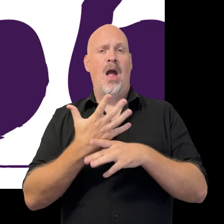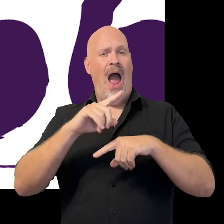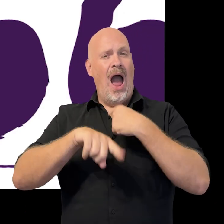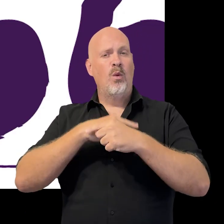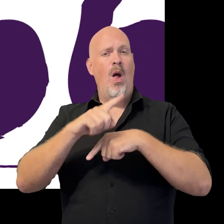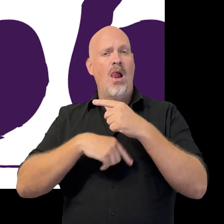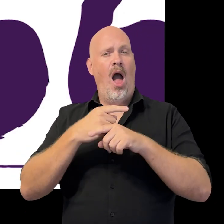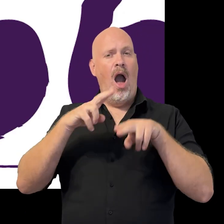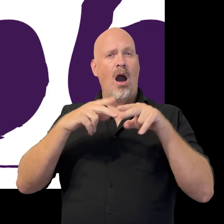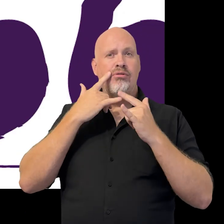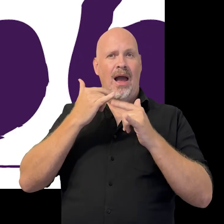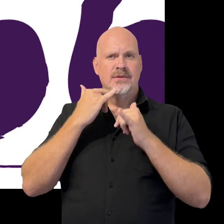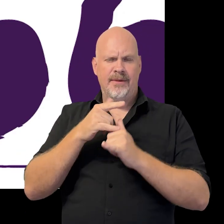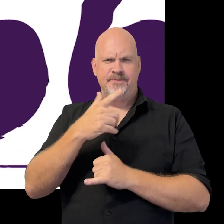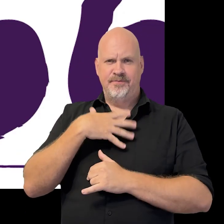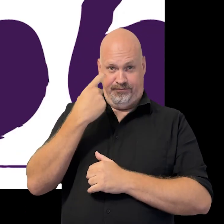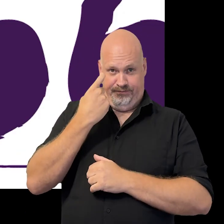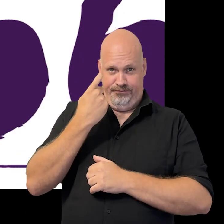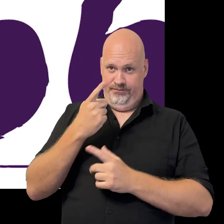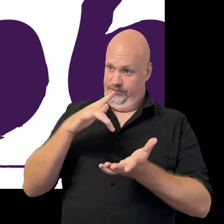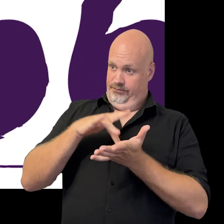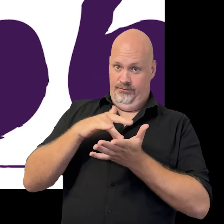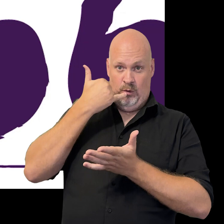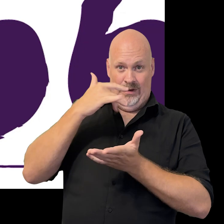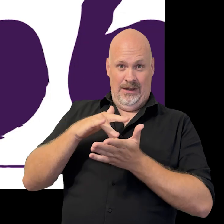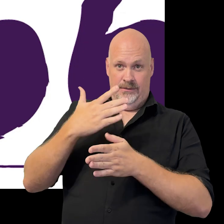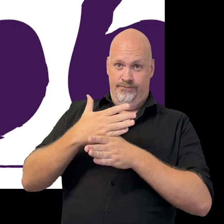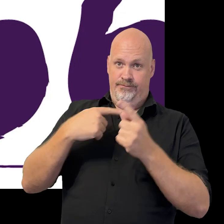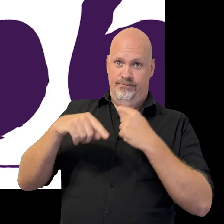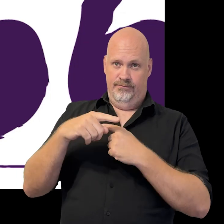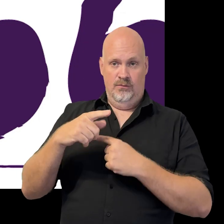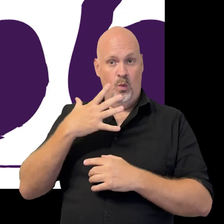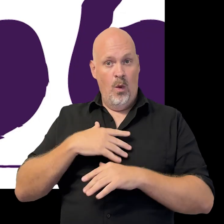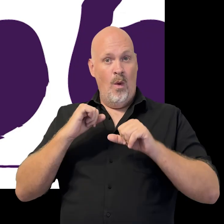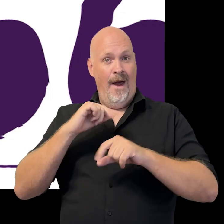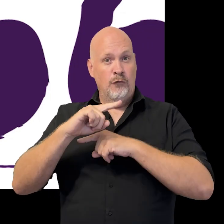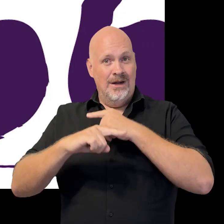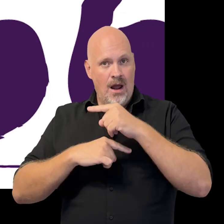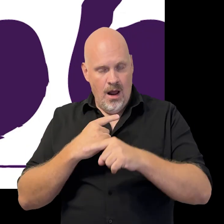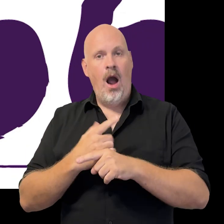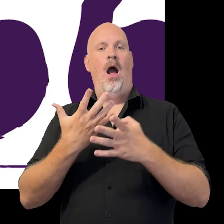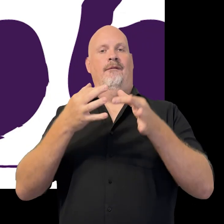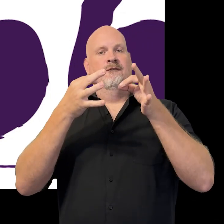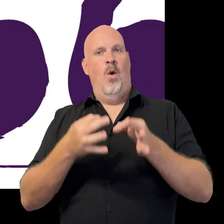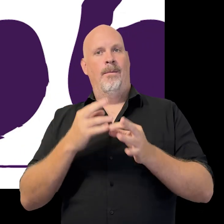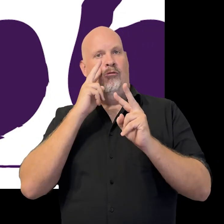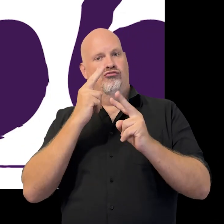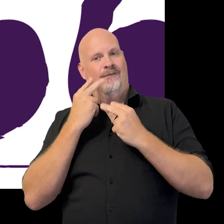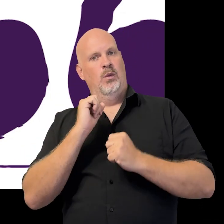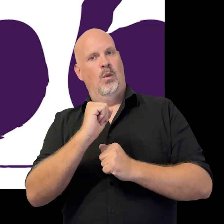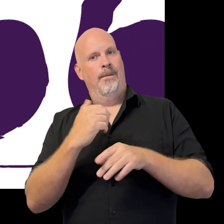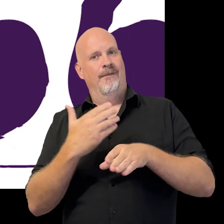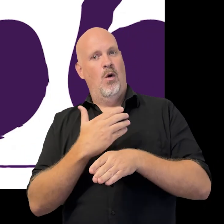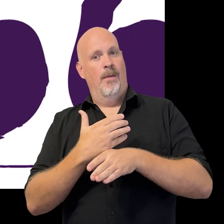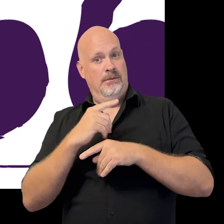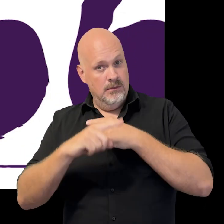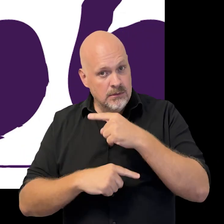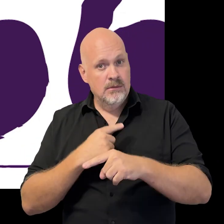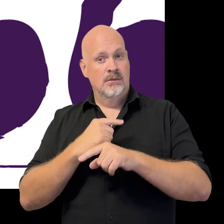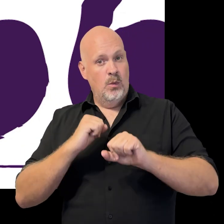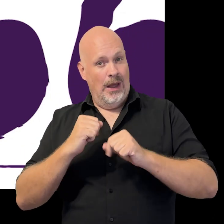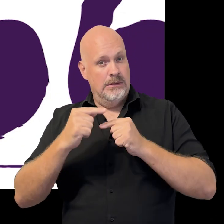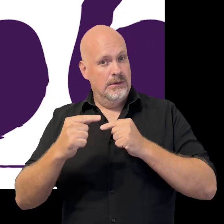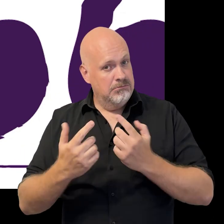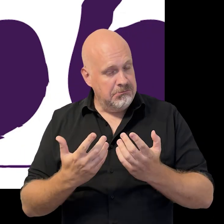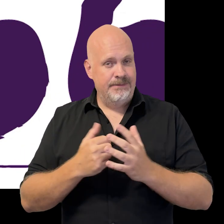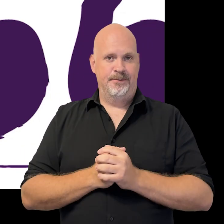research findings. So that will include a holistic summary of the secondary and